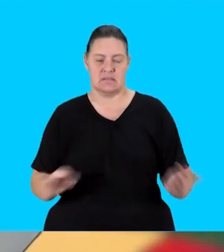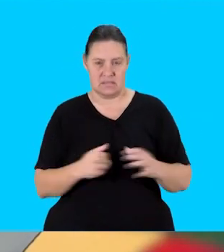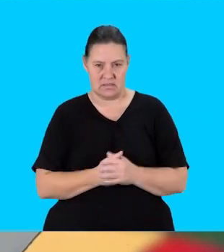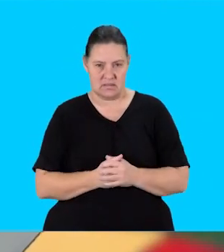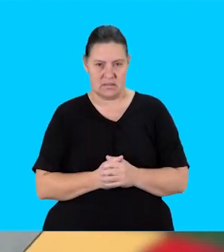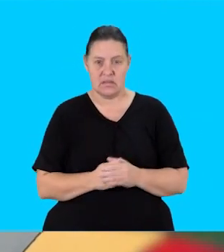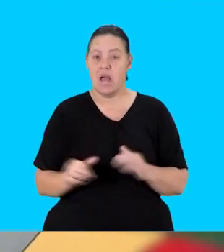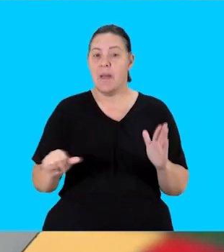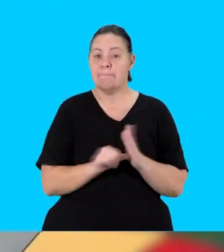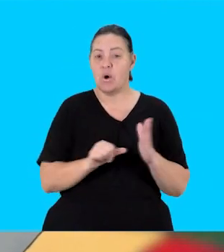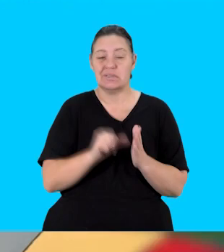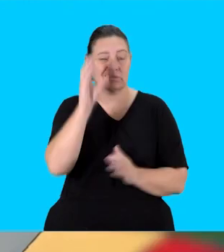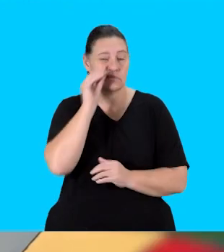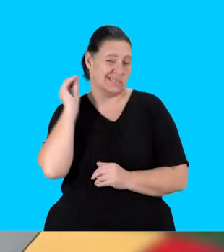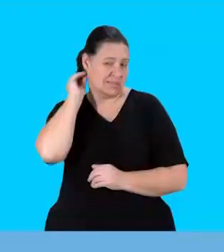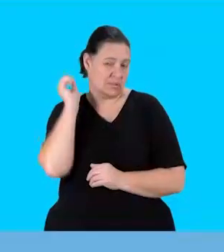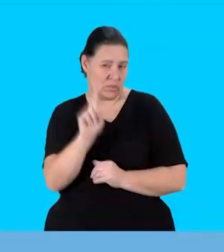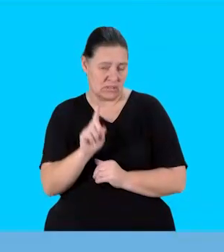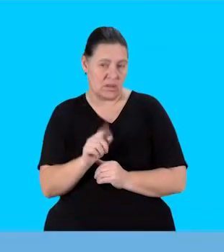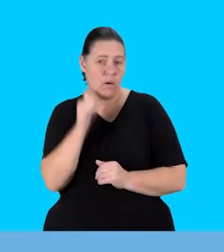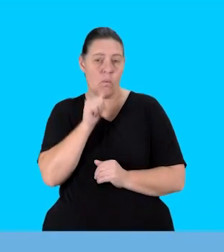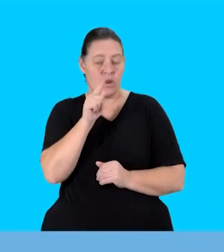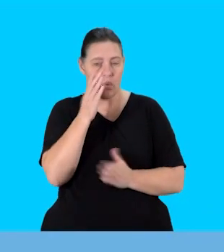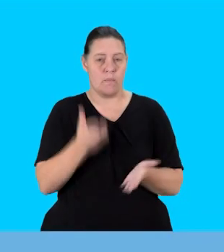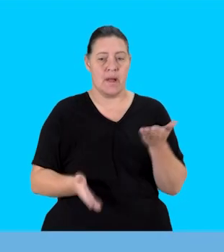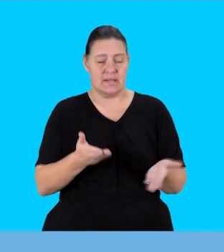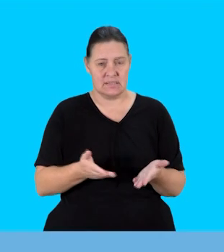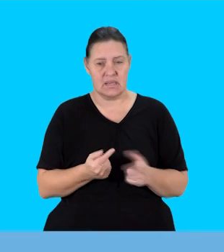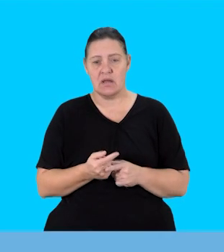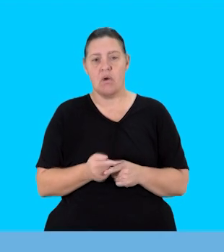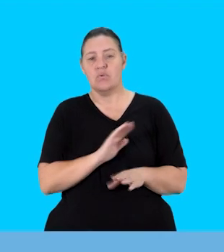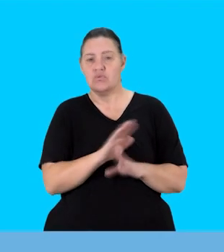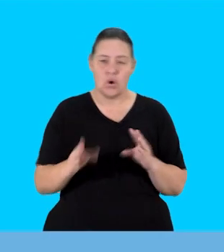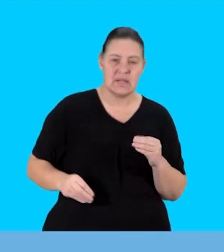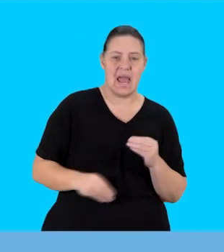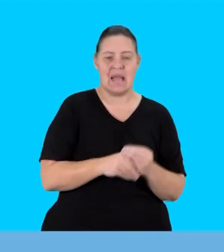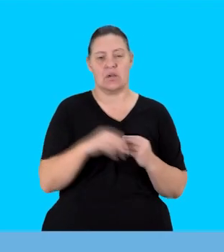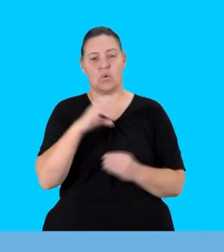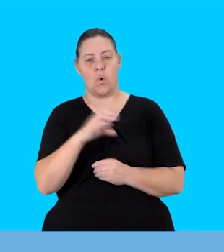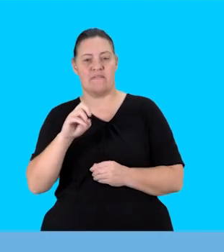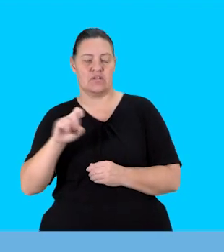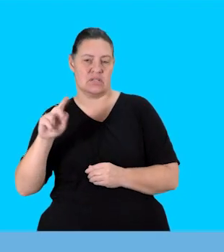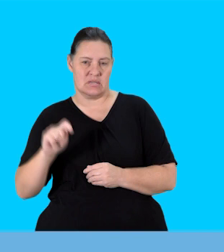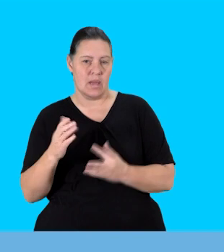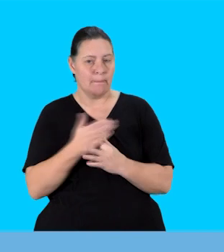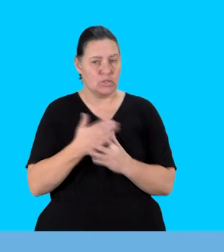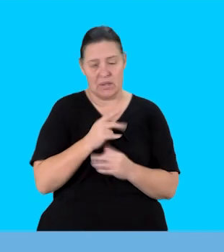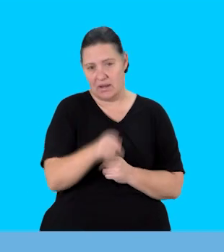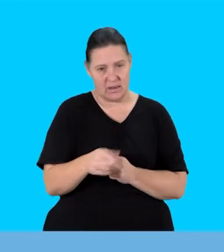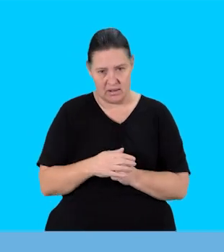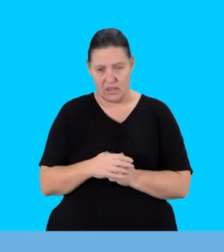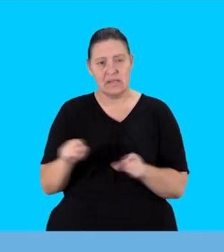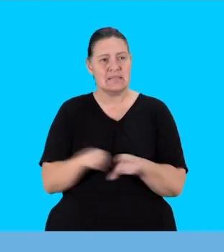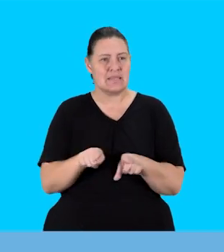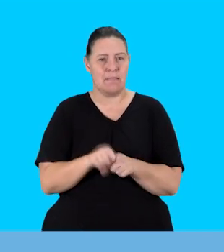balanced. Remember, the important thing to note here is that when you are balancing, we are not adding the coefficients in between the chemical